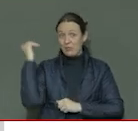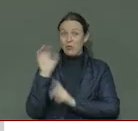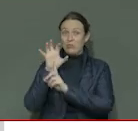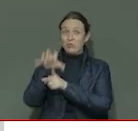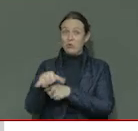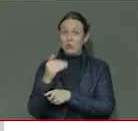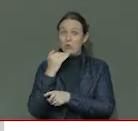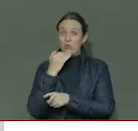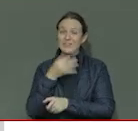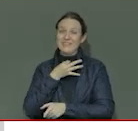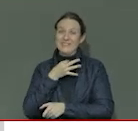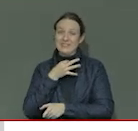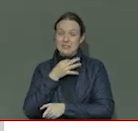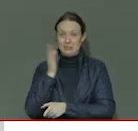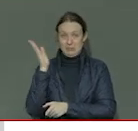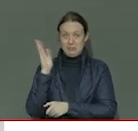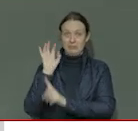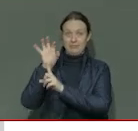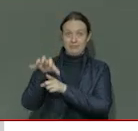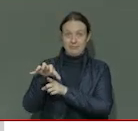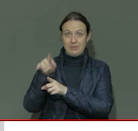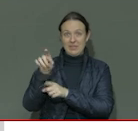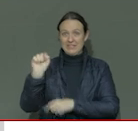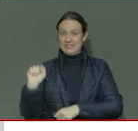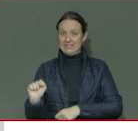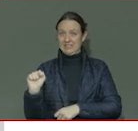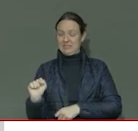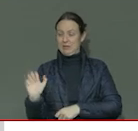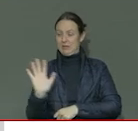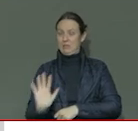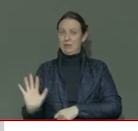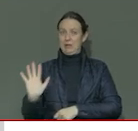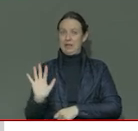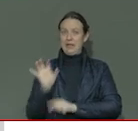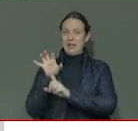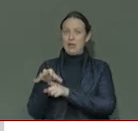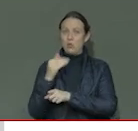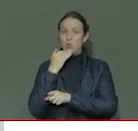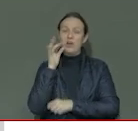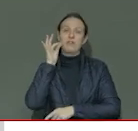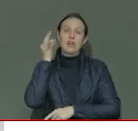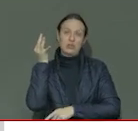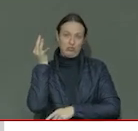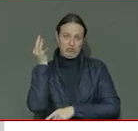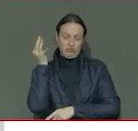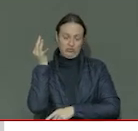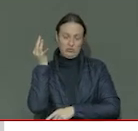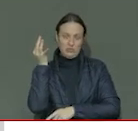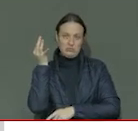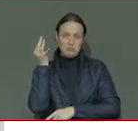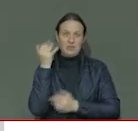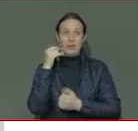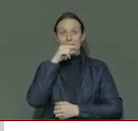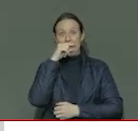British. However, this southern part of India was colonized by the French. So you'll notice, you remember his